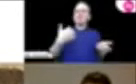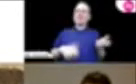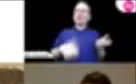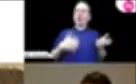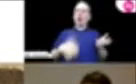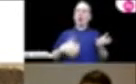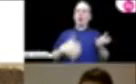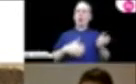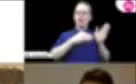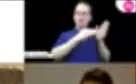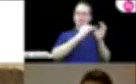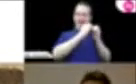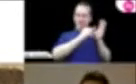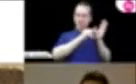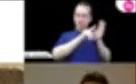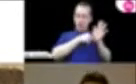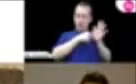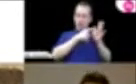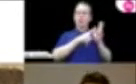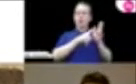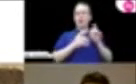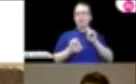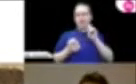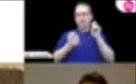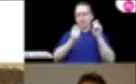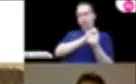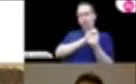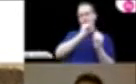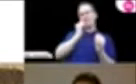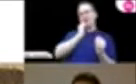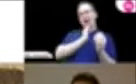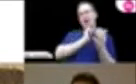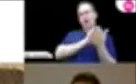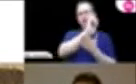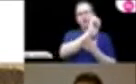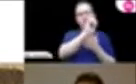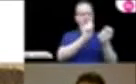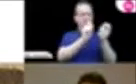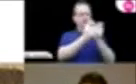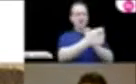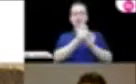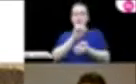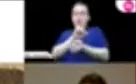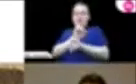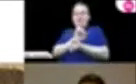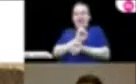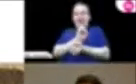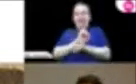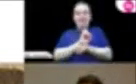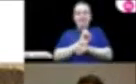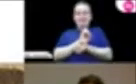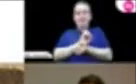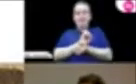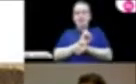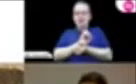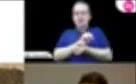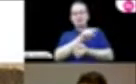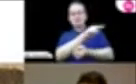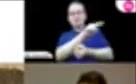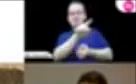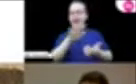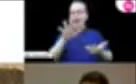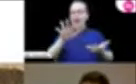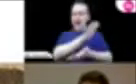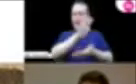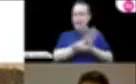appropriating and distorting black culture. Like slaves were portrayed as happy and then